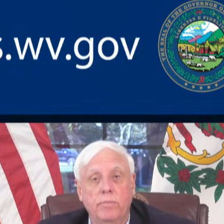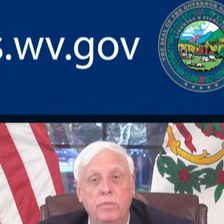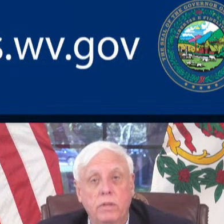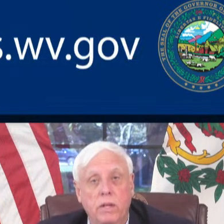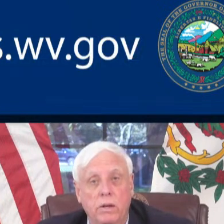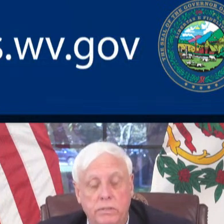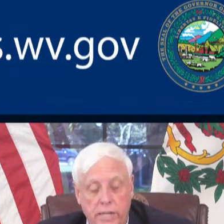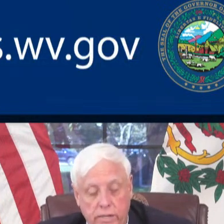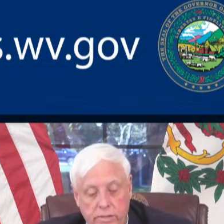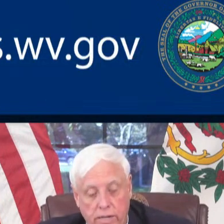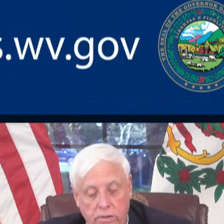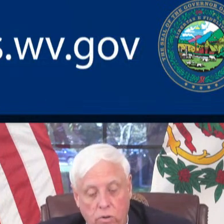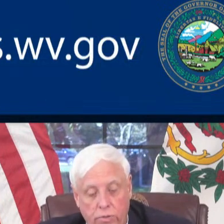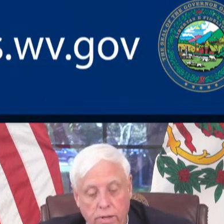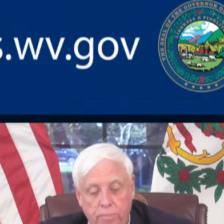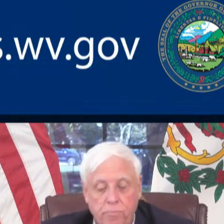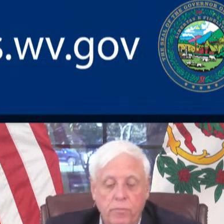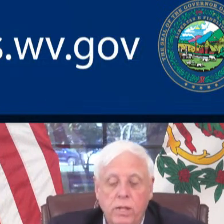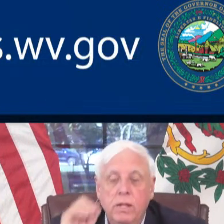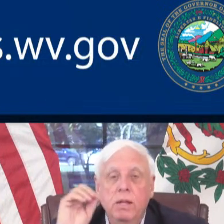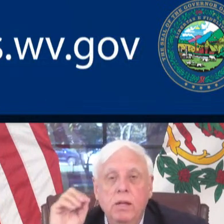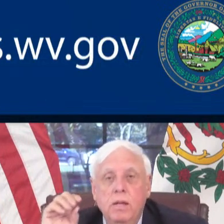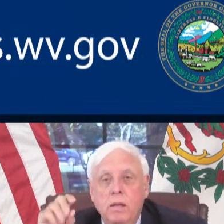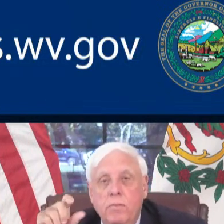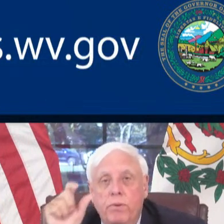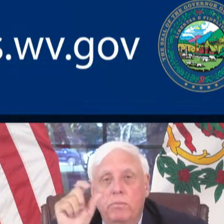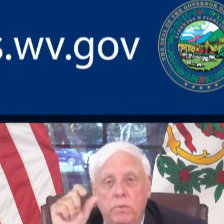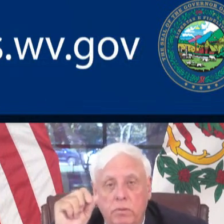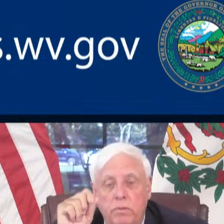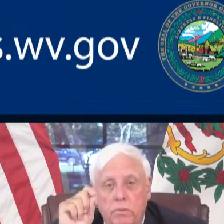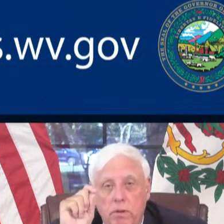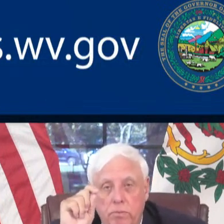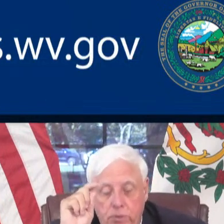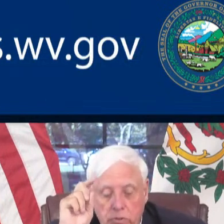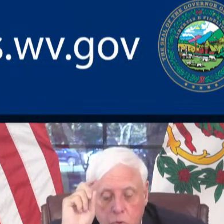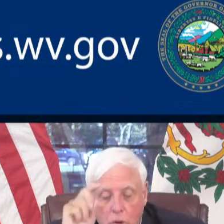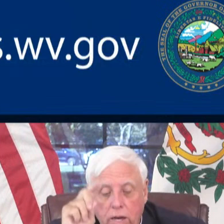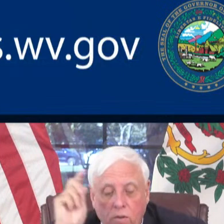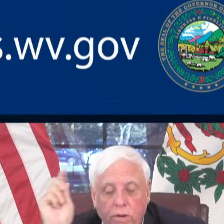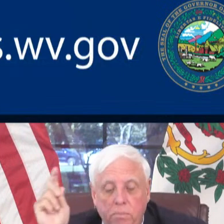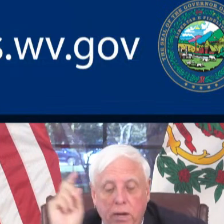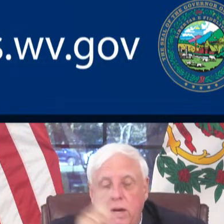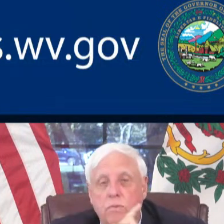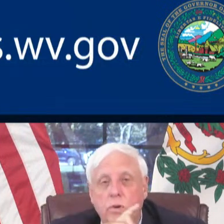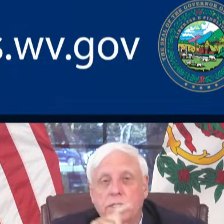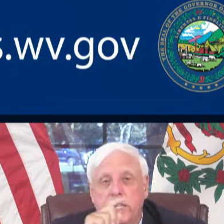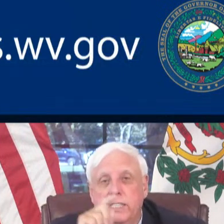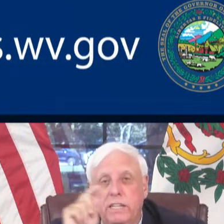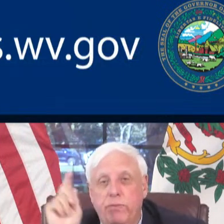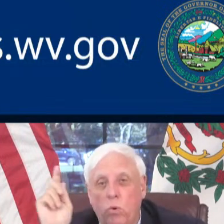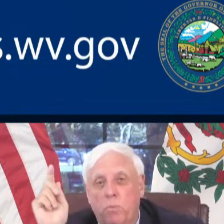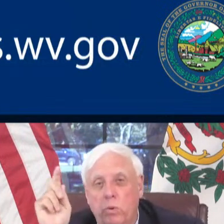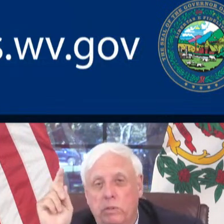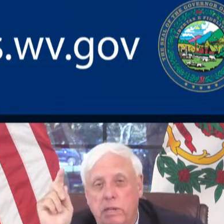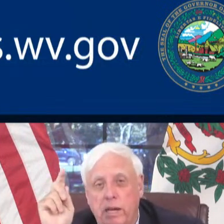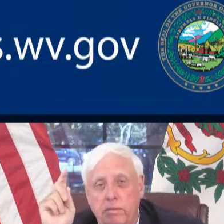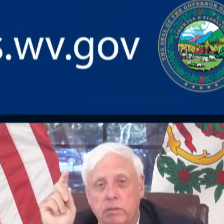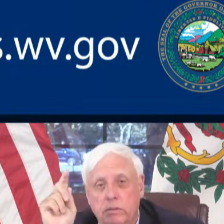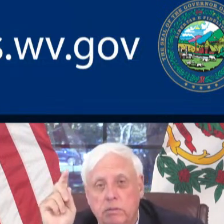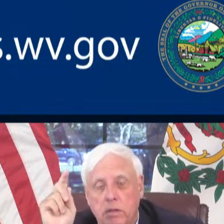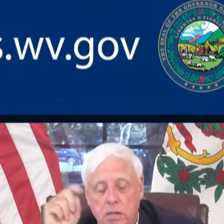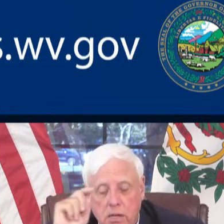really, telltale, the whole thing. From 12 and above, we're at